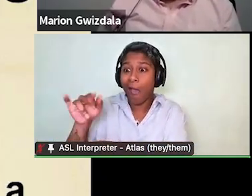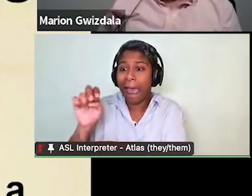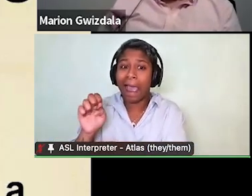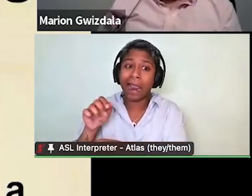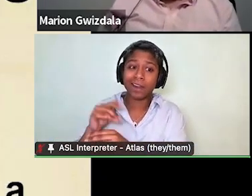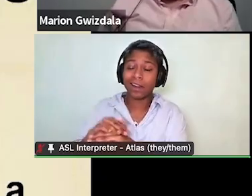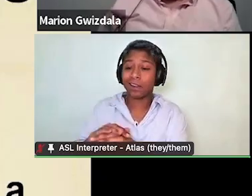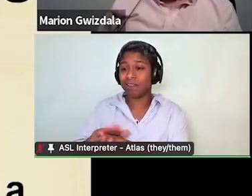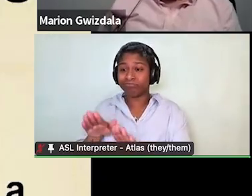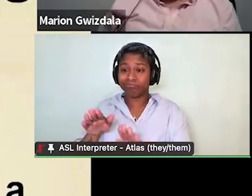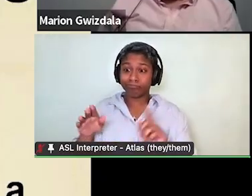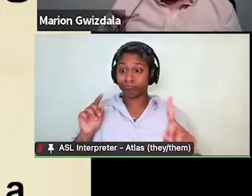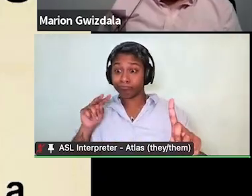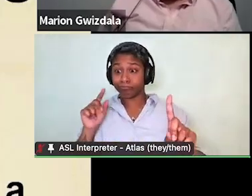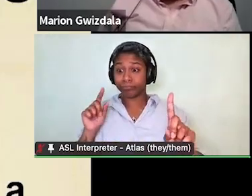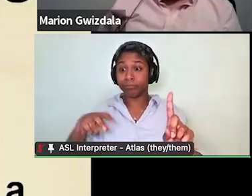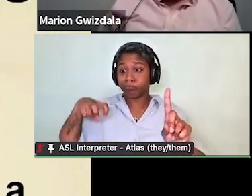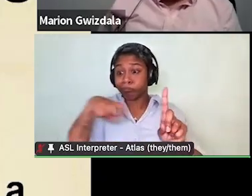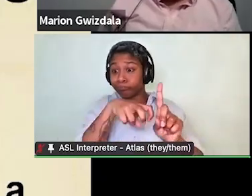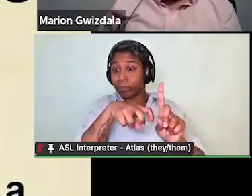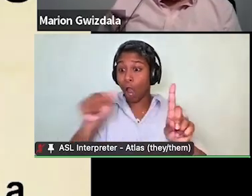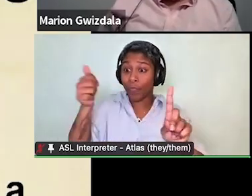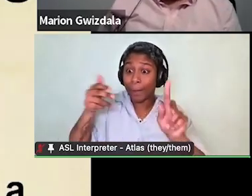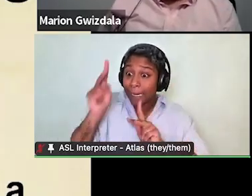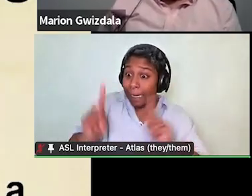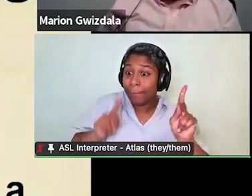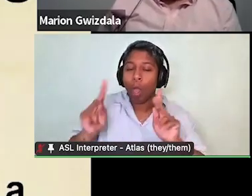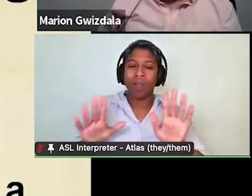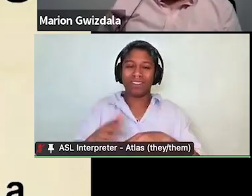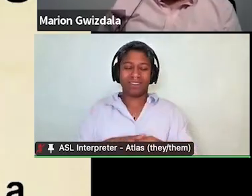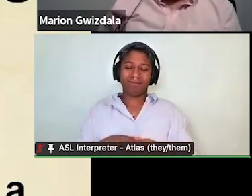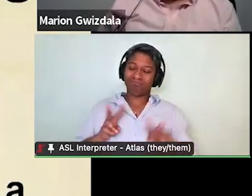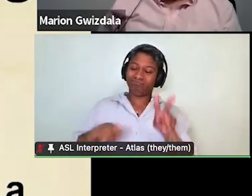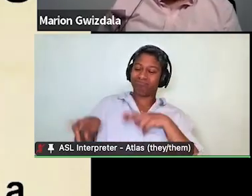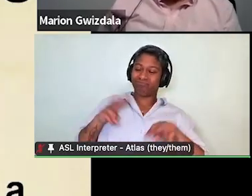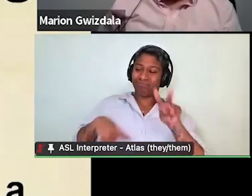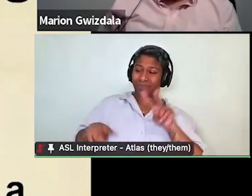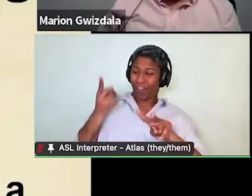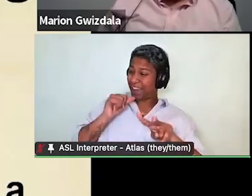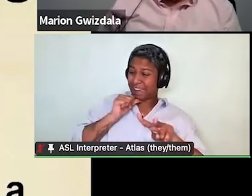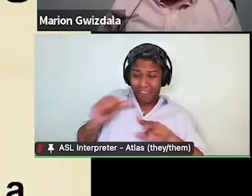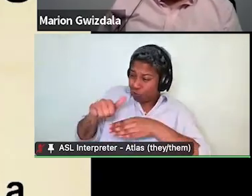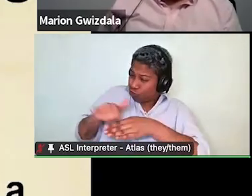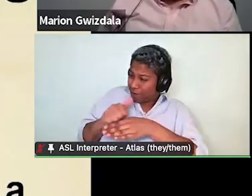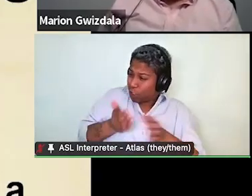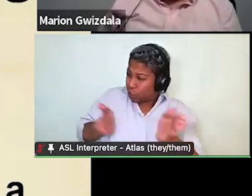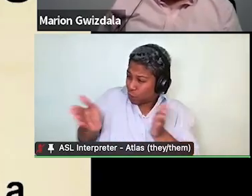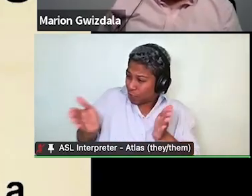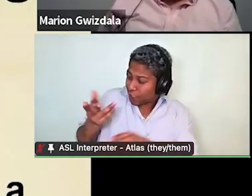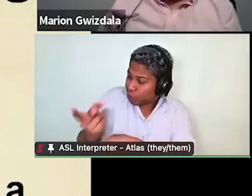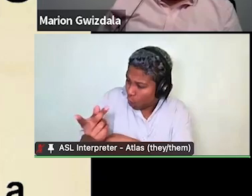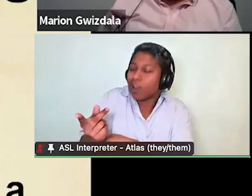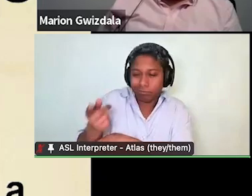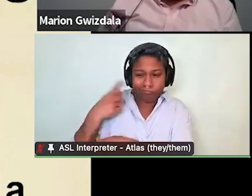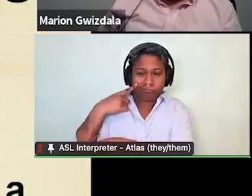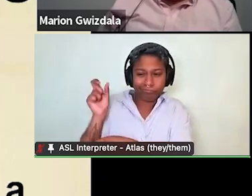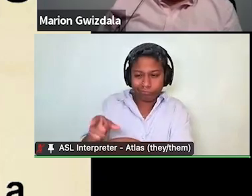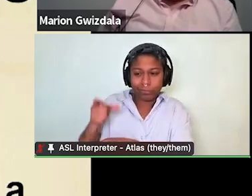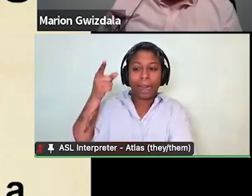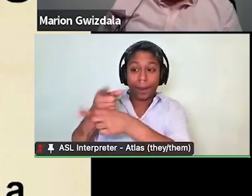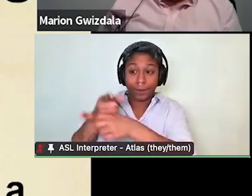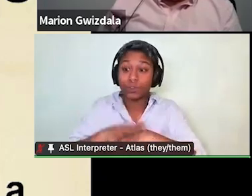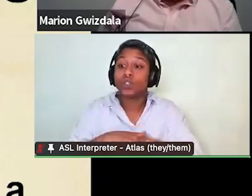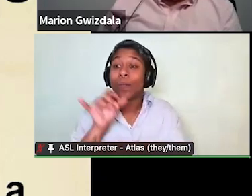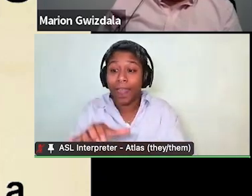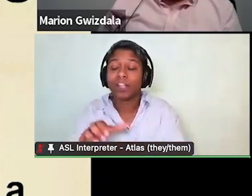really a trained service dog? So that's what is called credible or believable assurance.